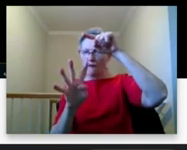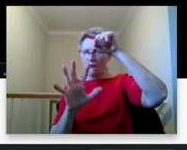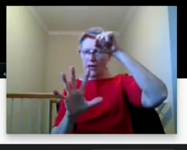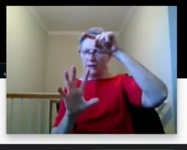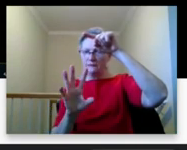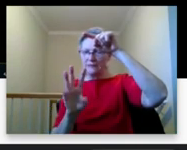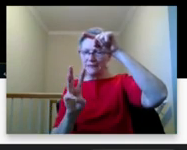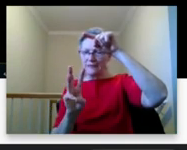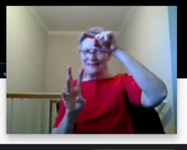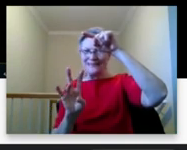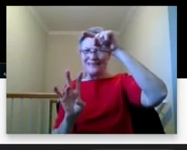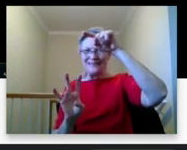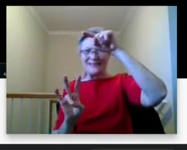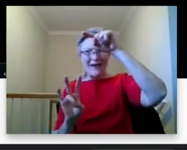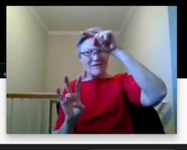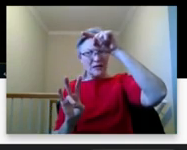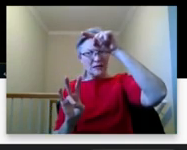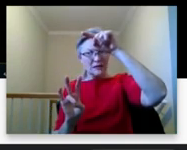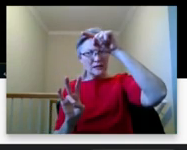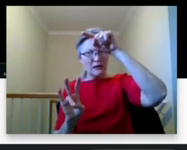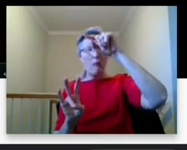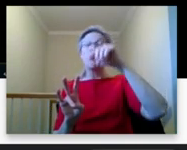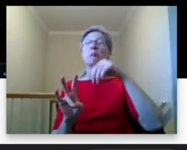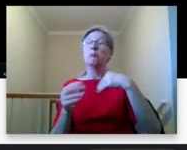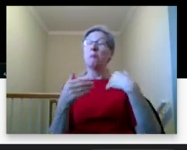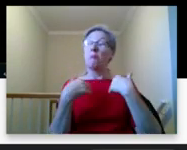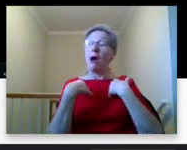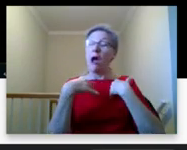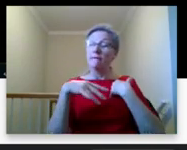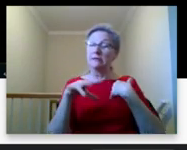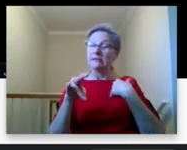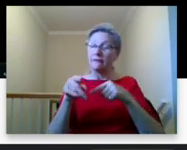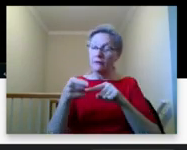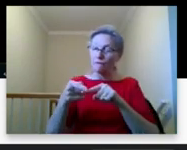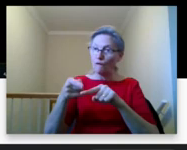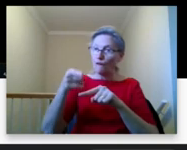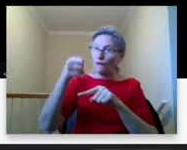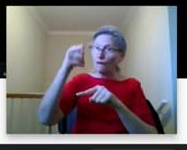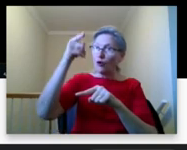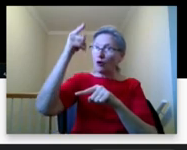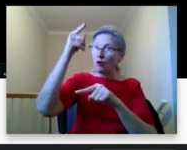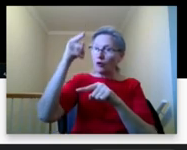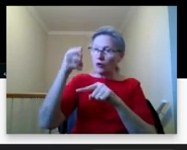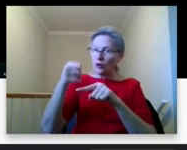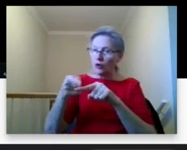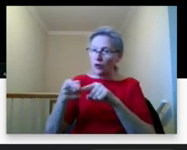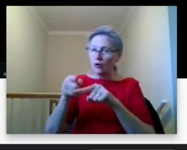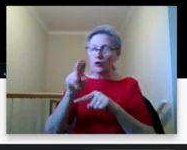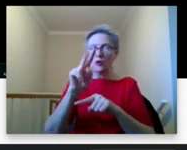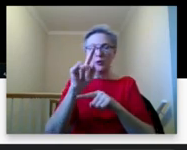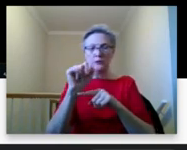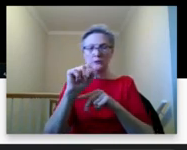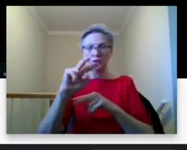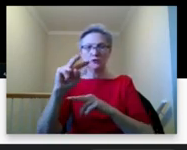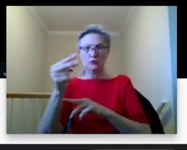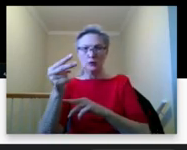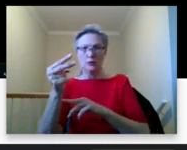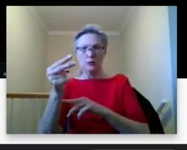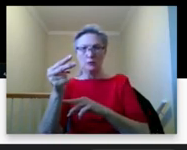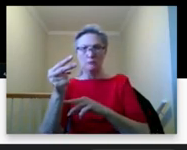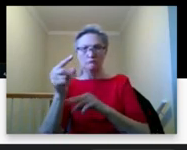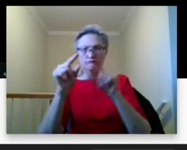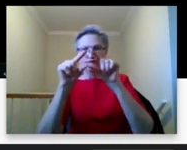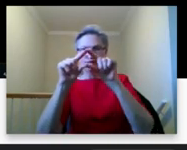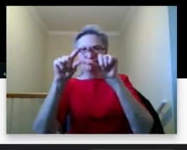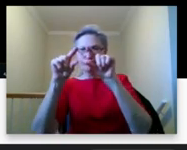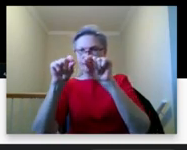4, 5, 6, 7. Oh, I do. I have 7 vertical unit squares. So what you're